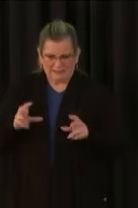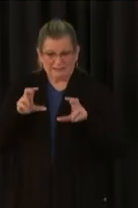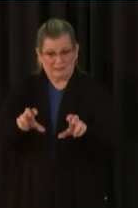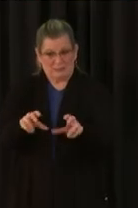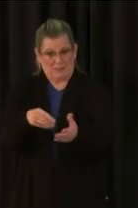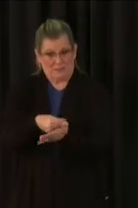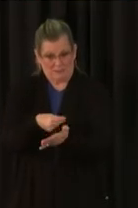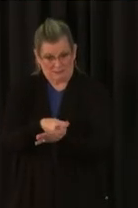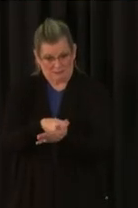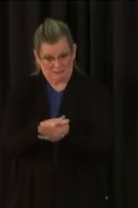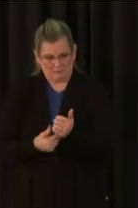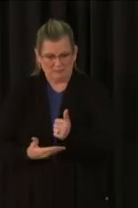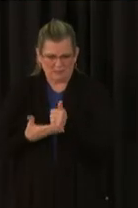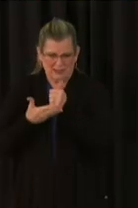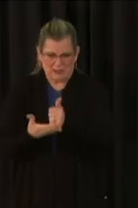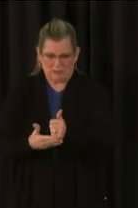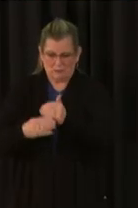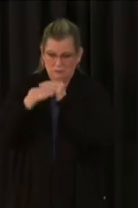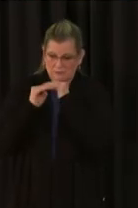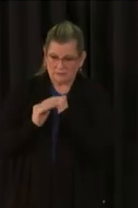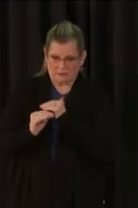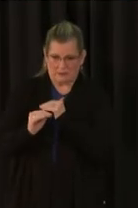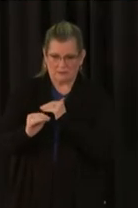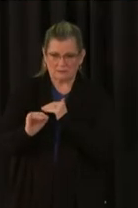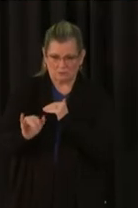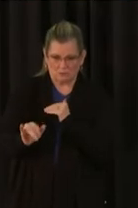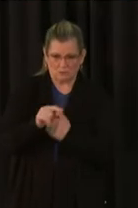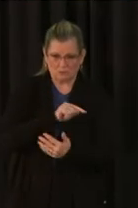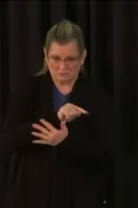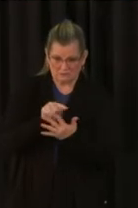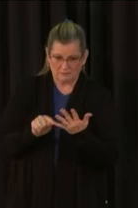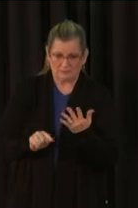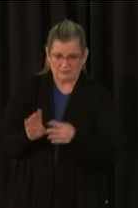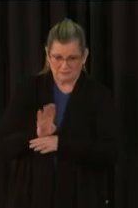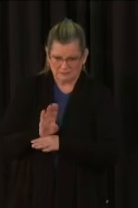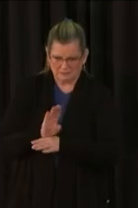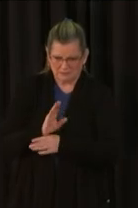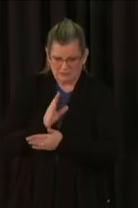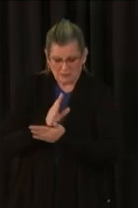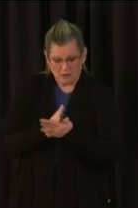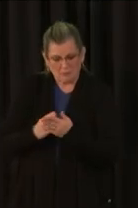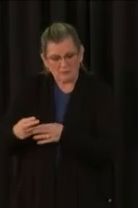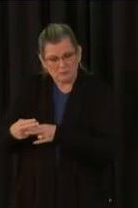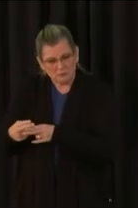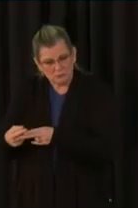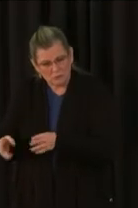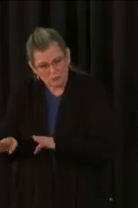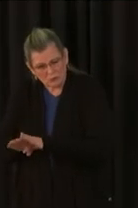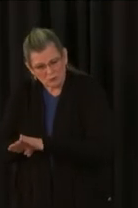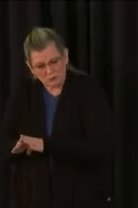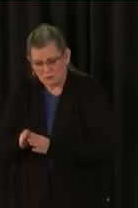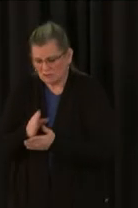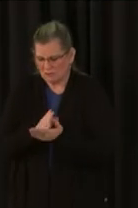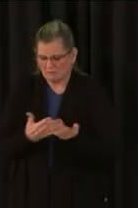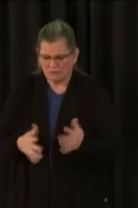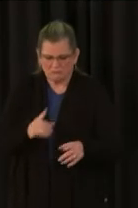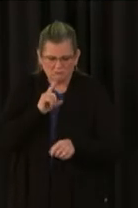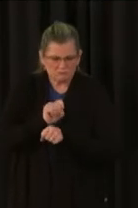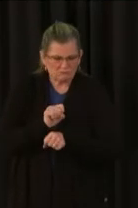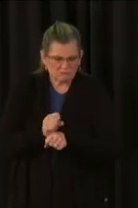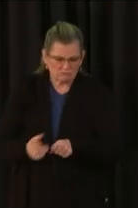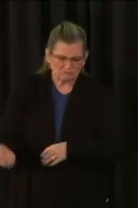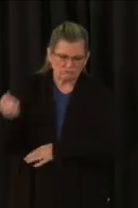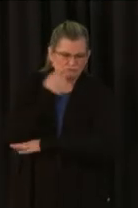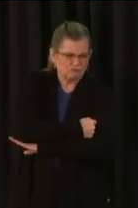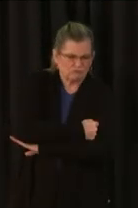are operating or generating revenue or temporarily closed but do plan to reopen when possible. The range of the awards is $5,000